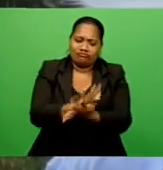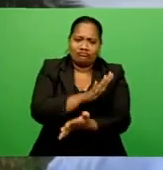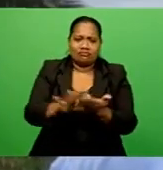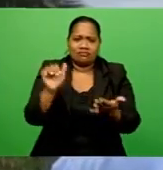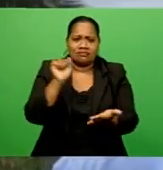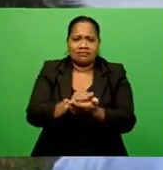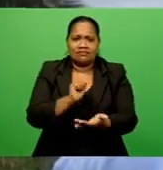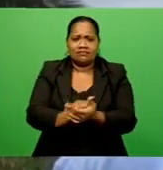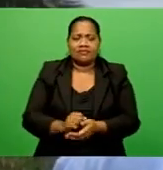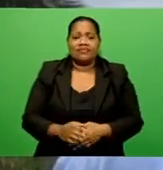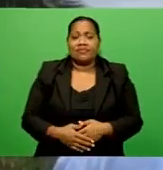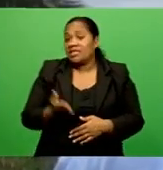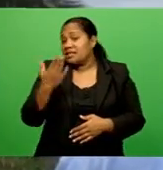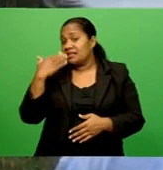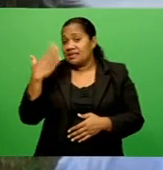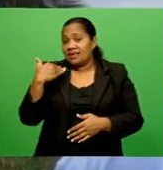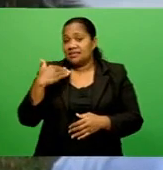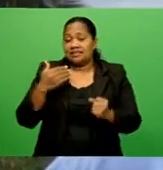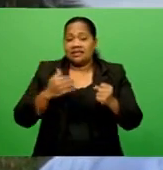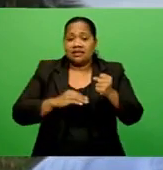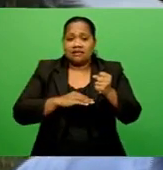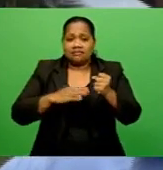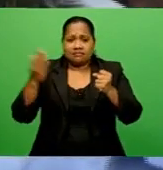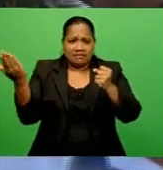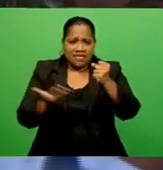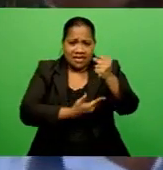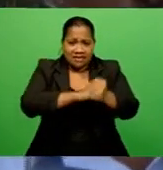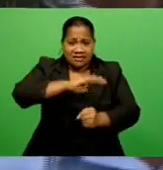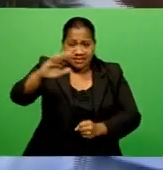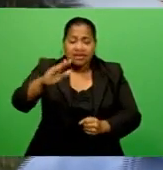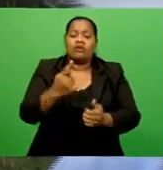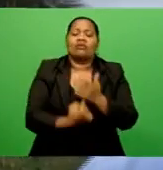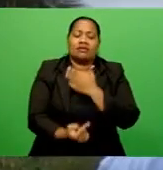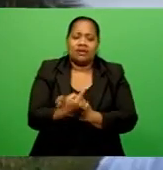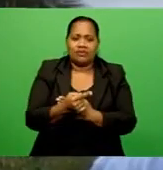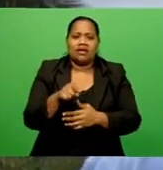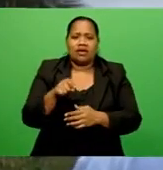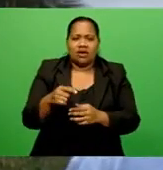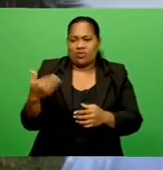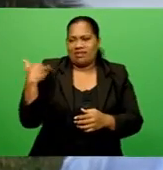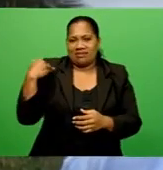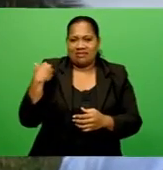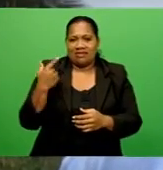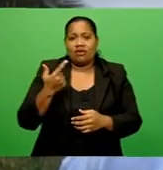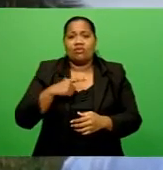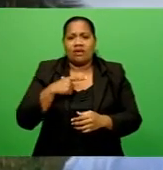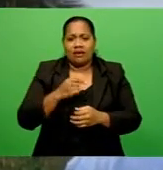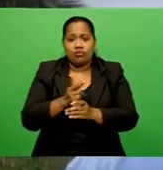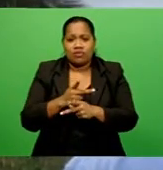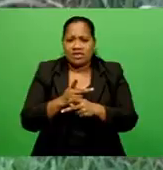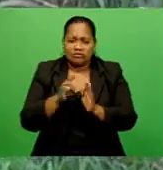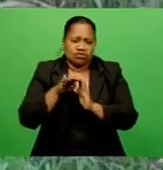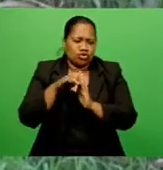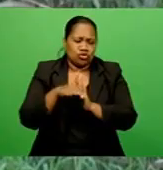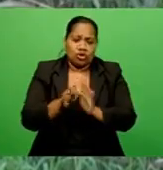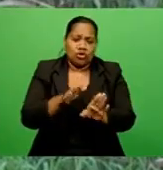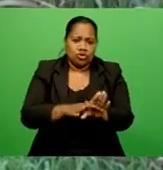In the last cane season, we were affected by the cyclone and the production was slow, but it looks like this year will be